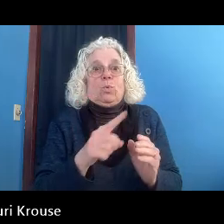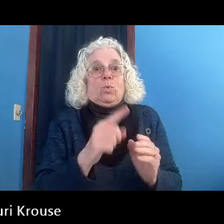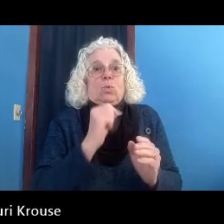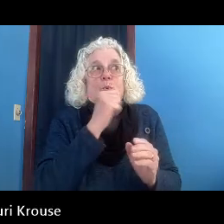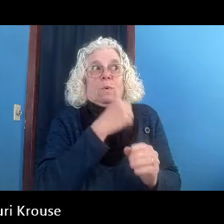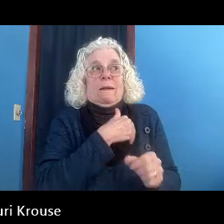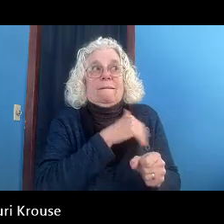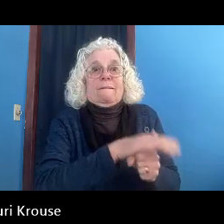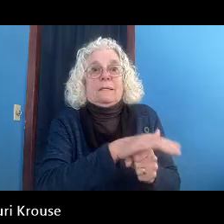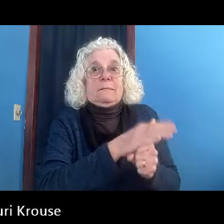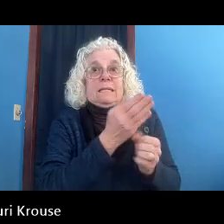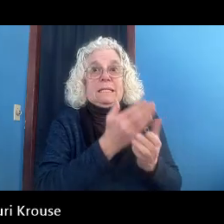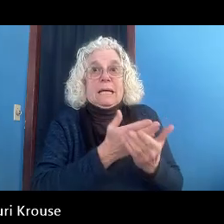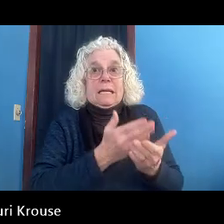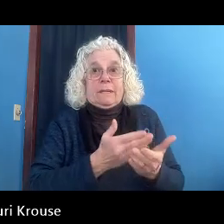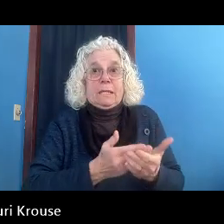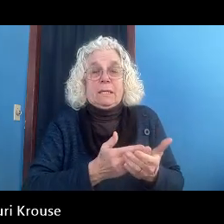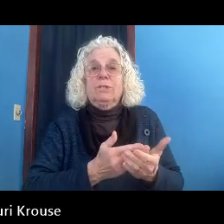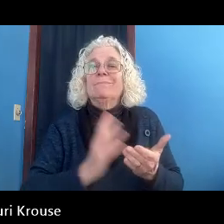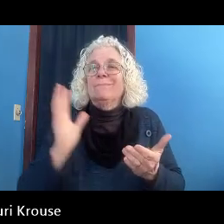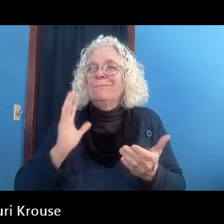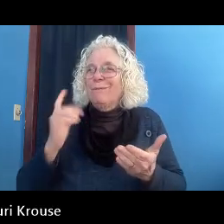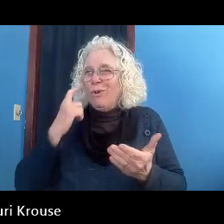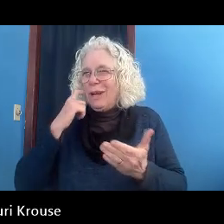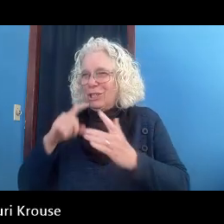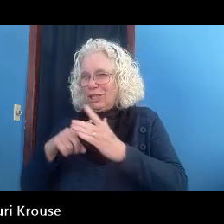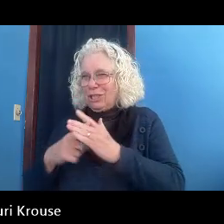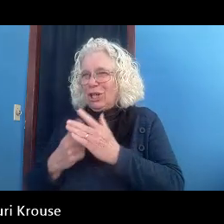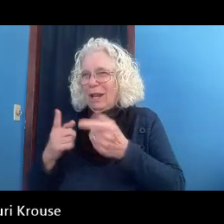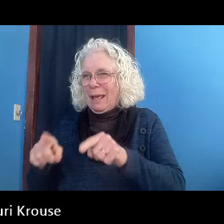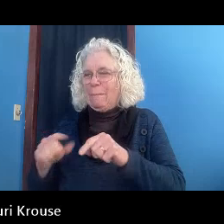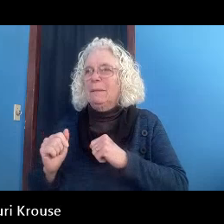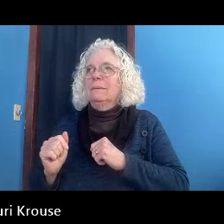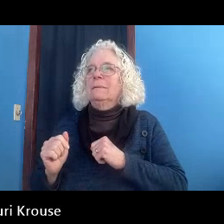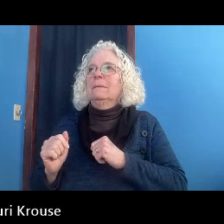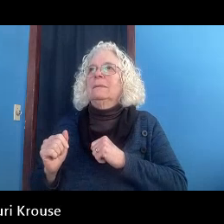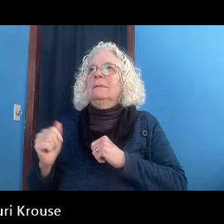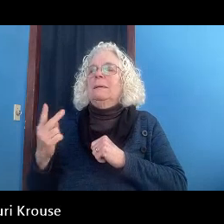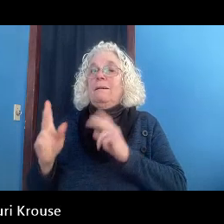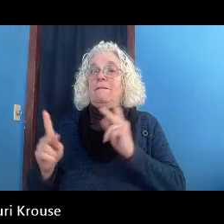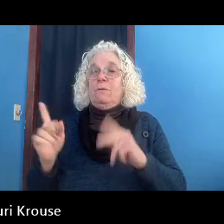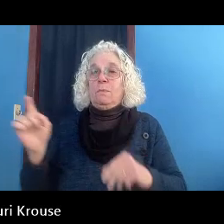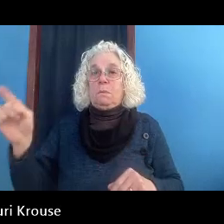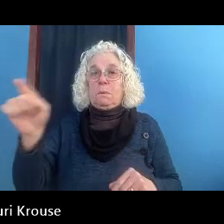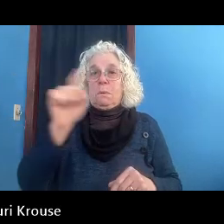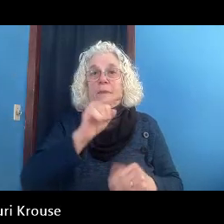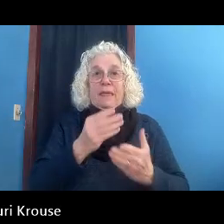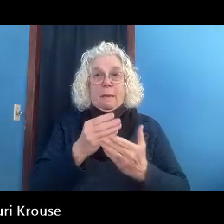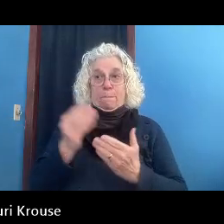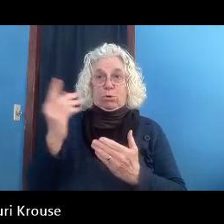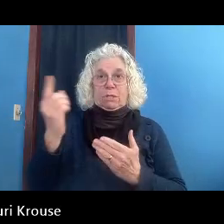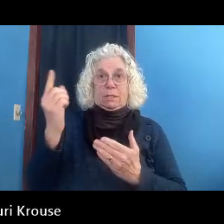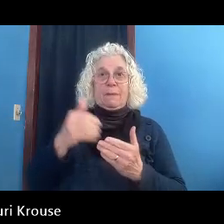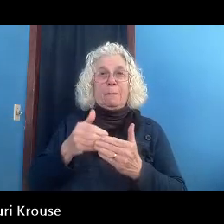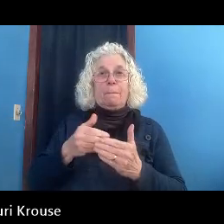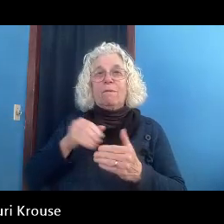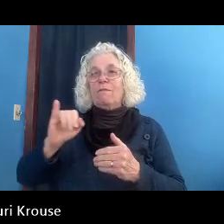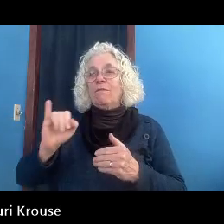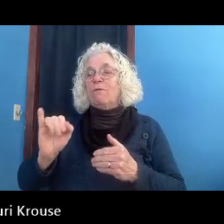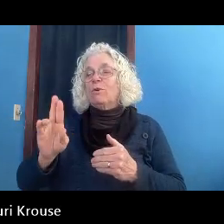would. When I first started, again, we actually had a few people who, made purchases prior to July 1st